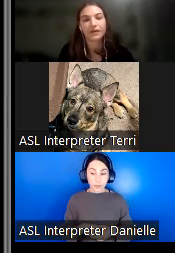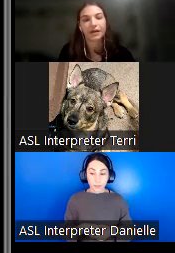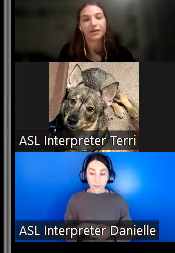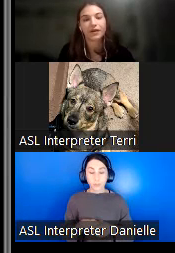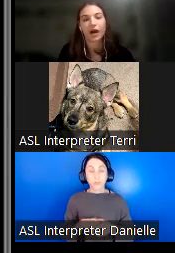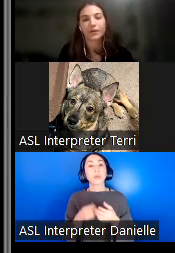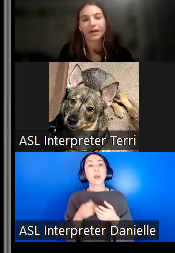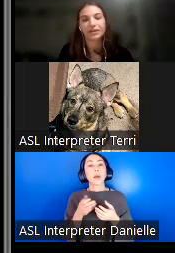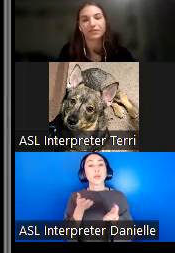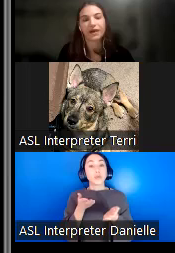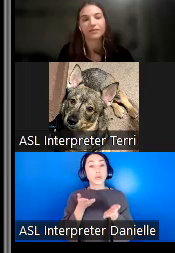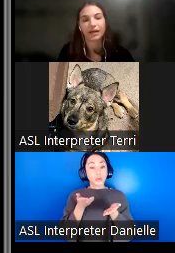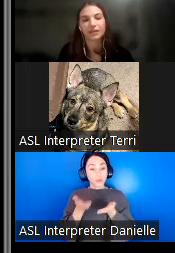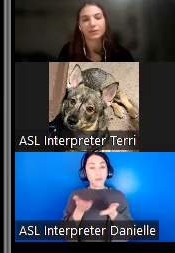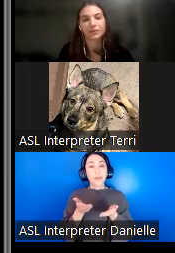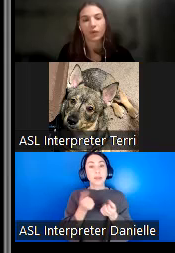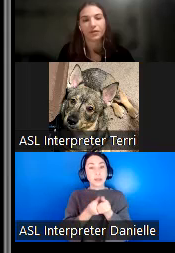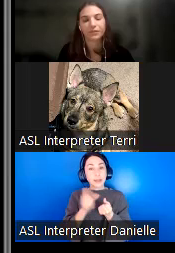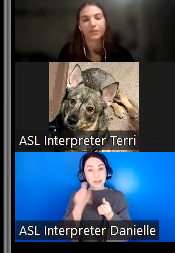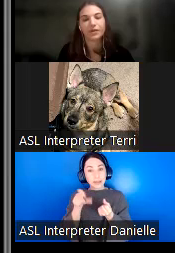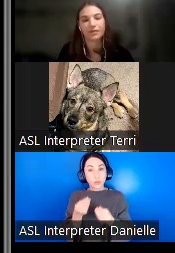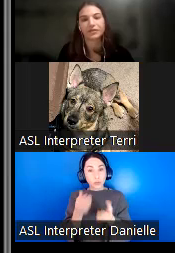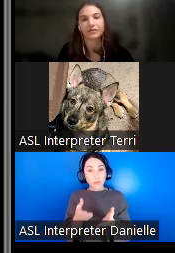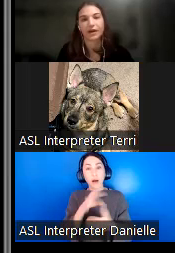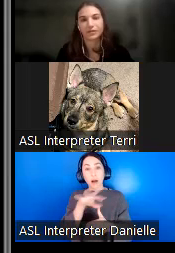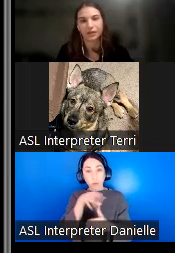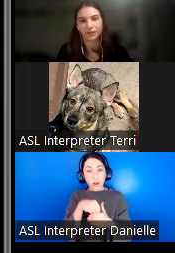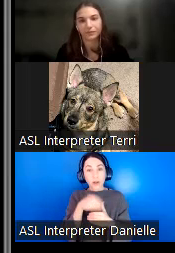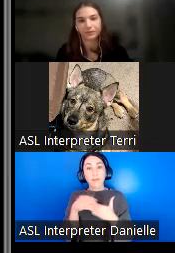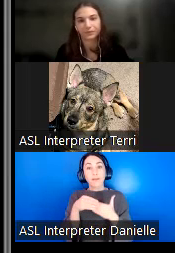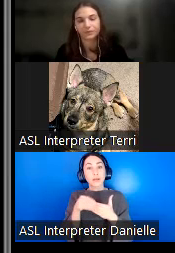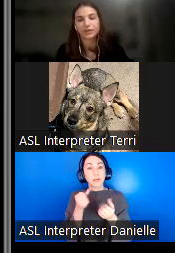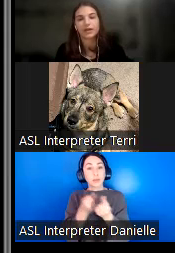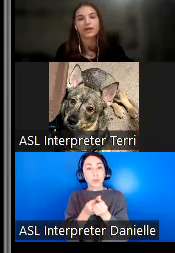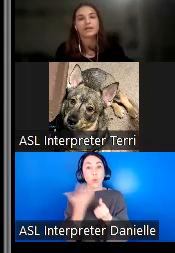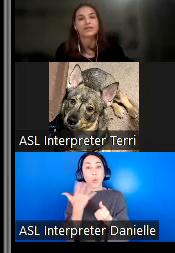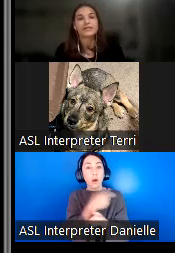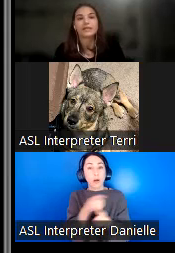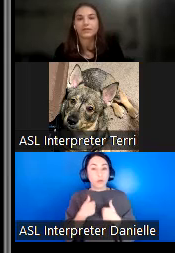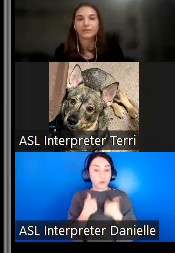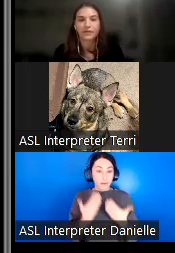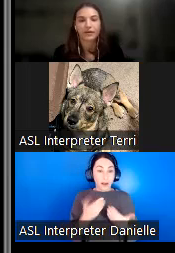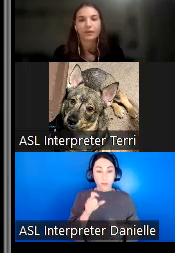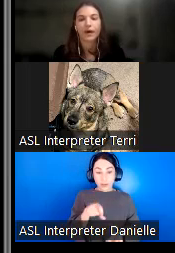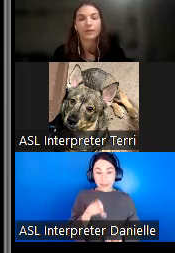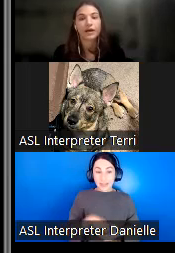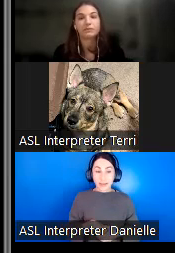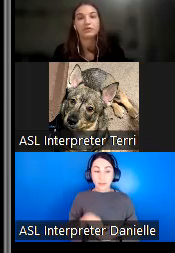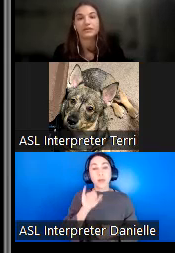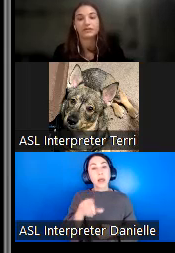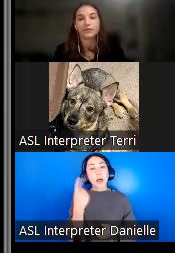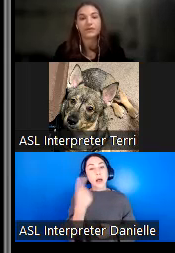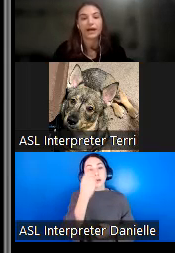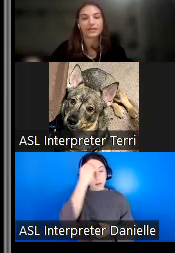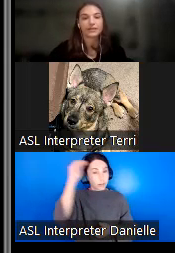Services need to provide the comprehensive and flexible support that these survivors need." So this is something to be thinking about